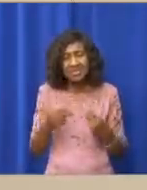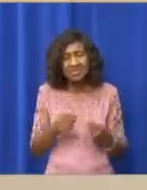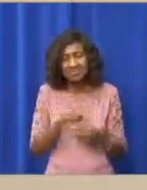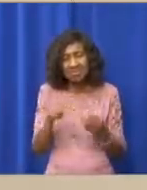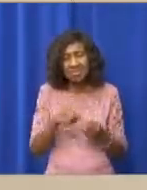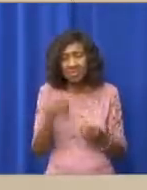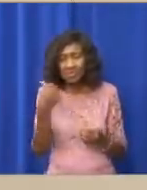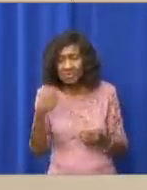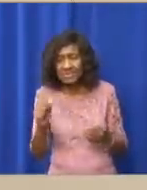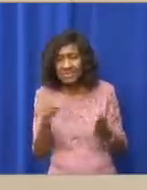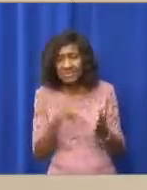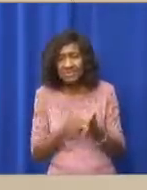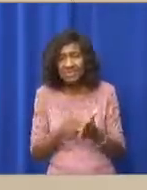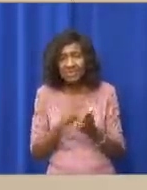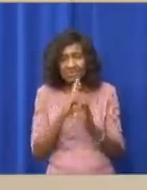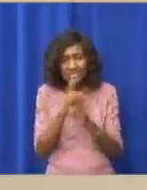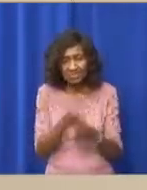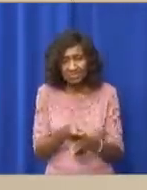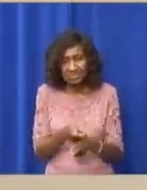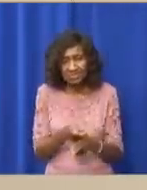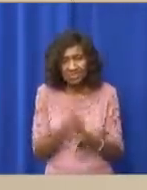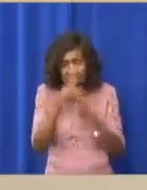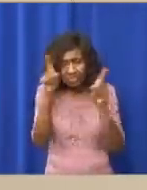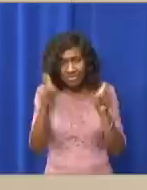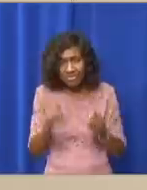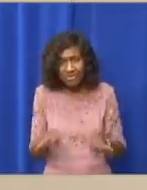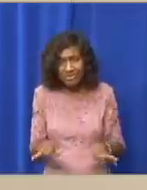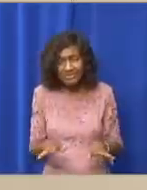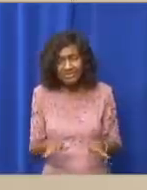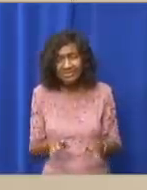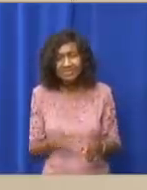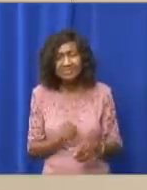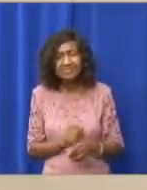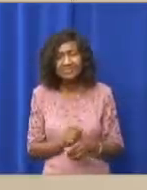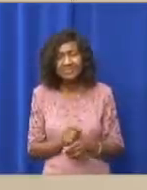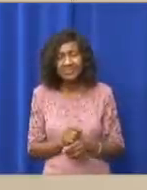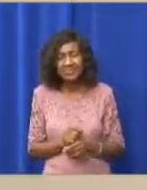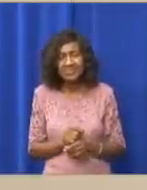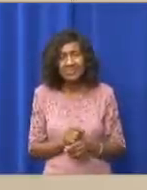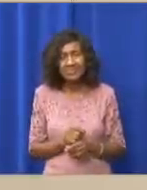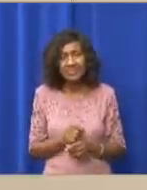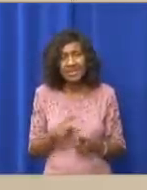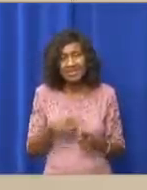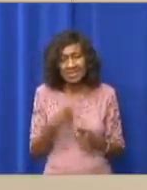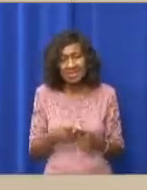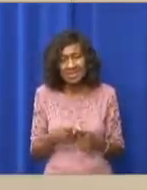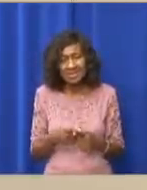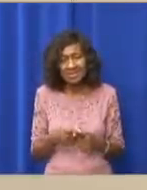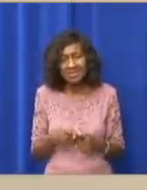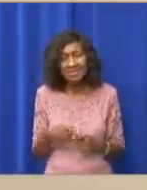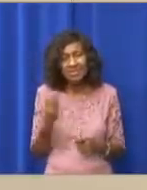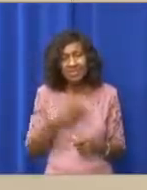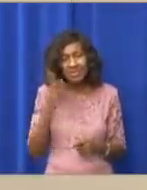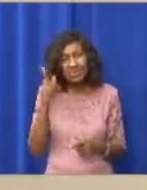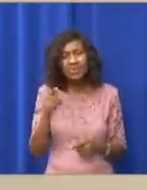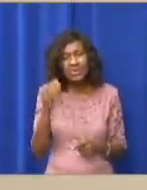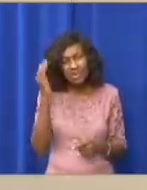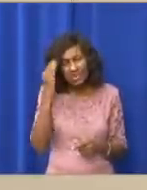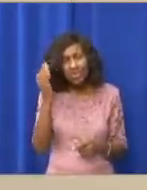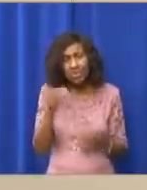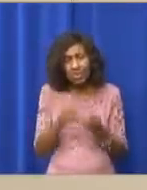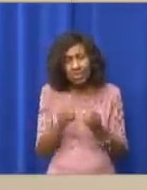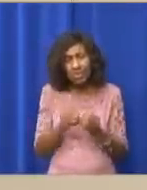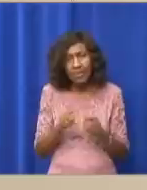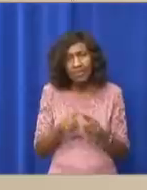say, we will then consider whether or not we think that that is a manageable risk. Okay. But it is a